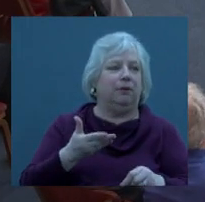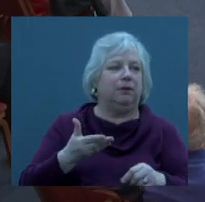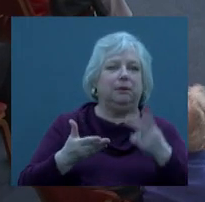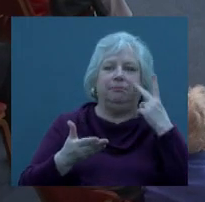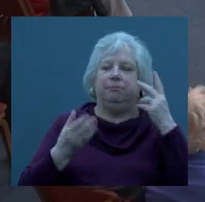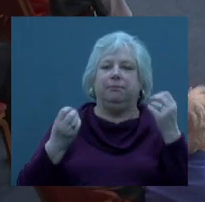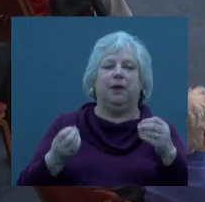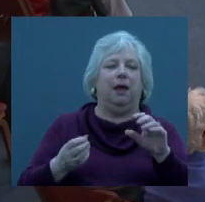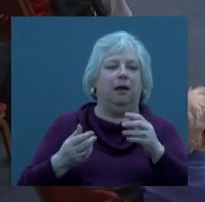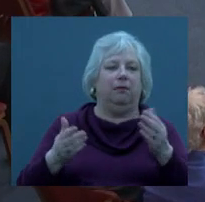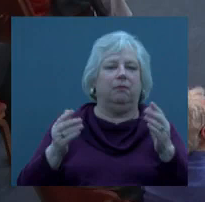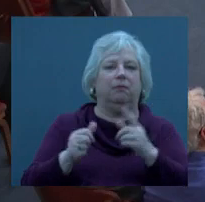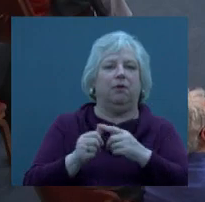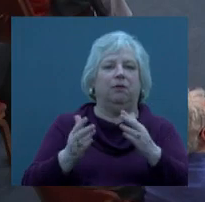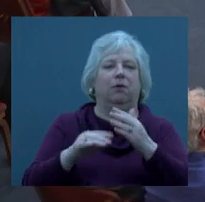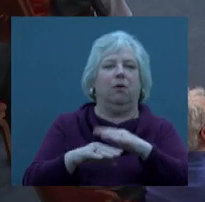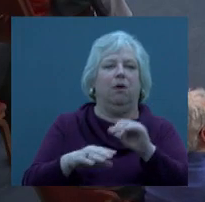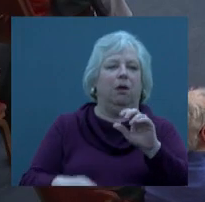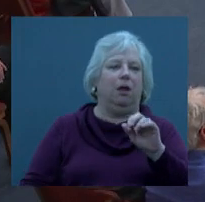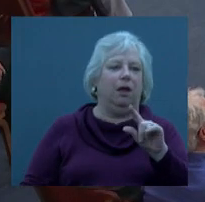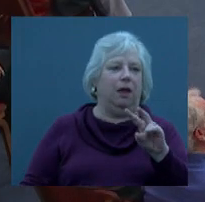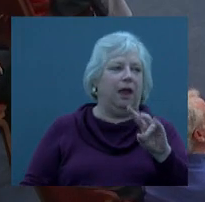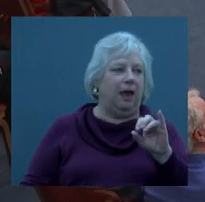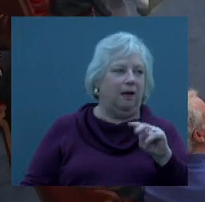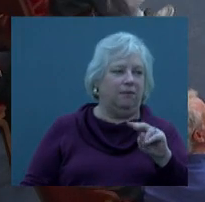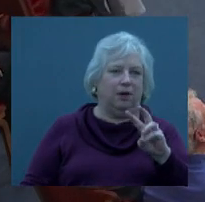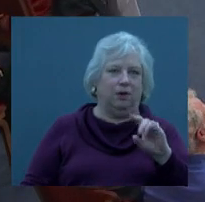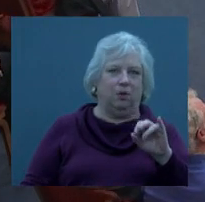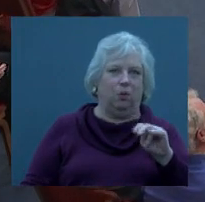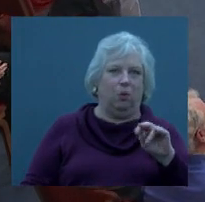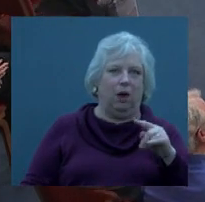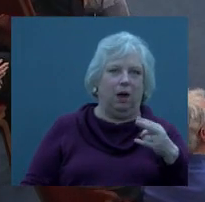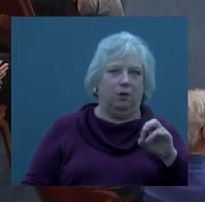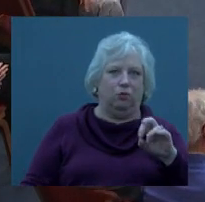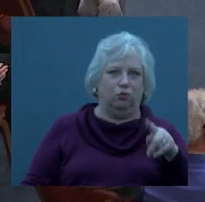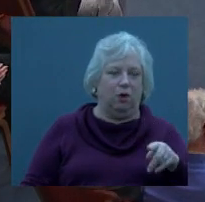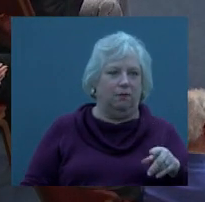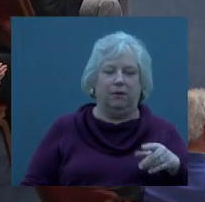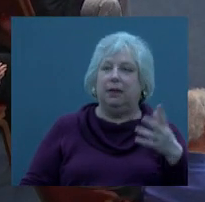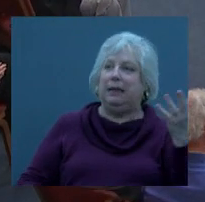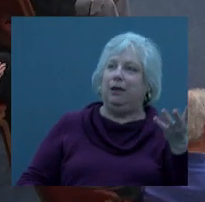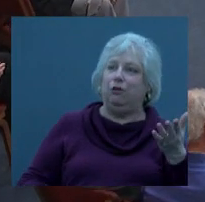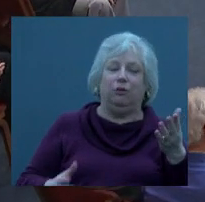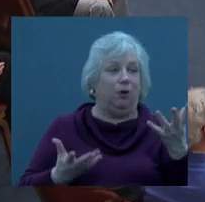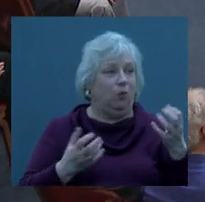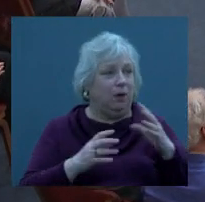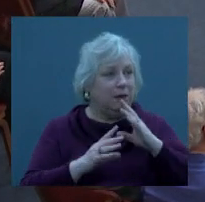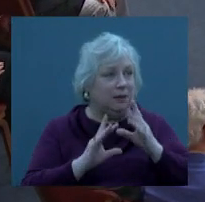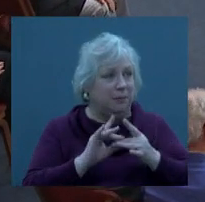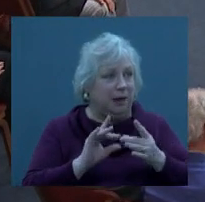Hearing nothing, Alvin Weintraub. Here. You want to speak? Yes, sir. There you go.